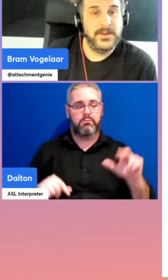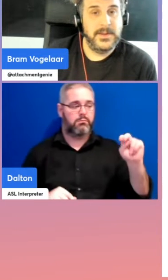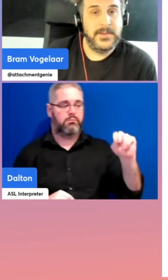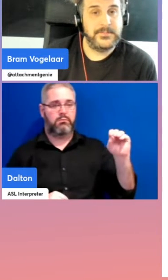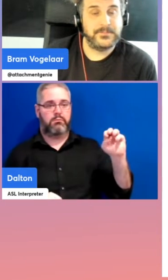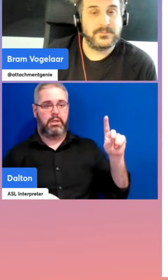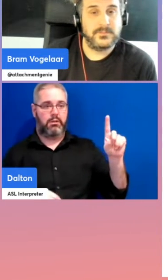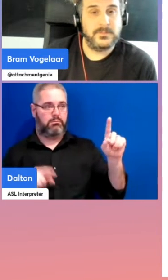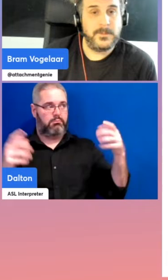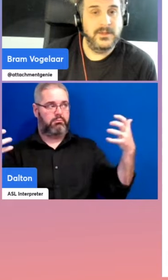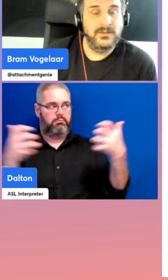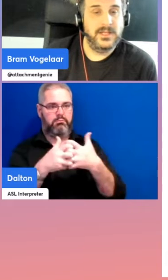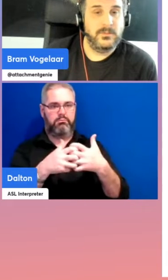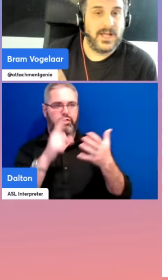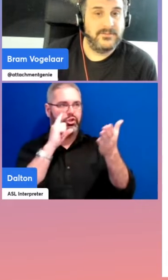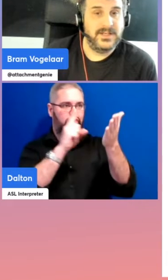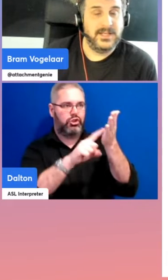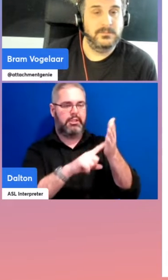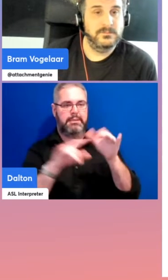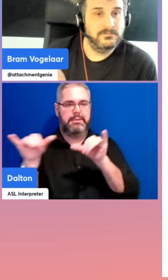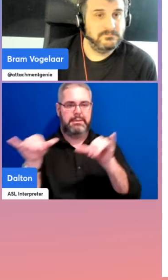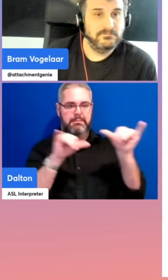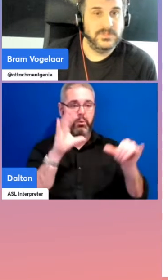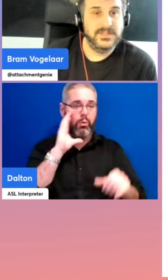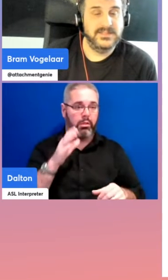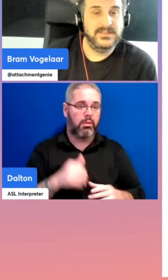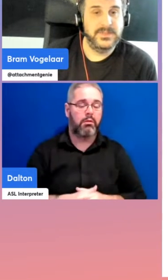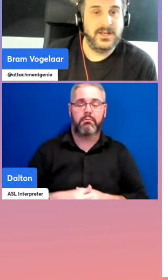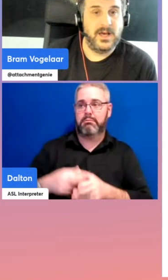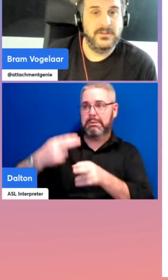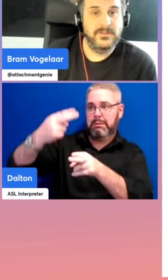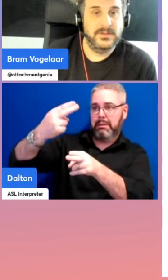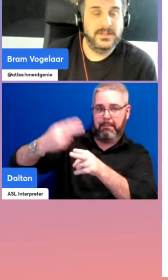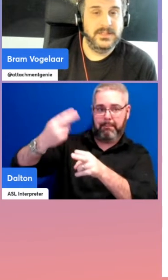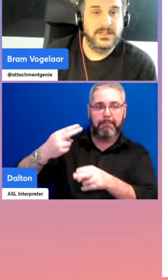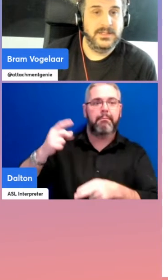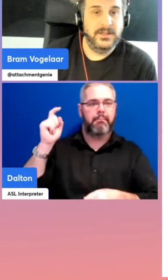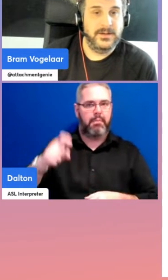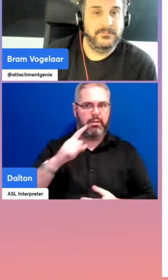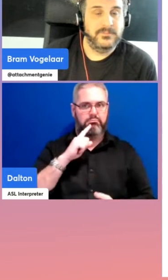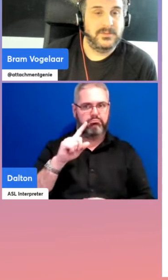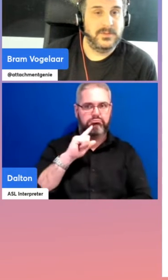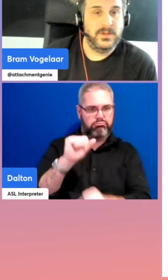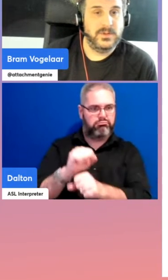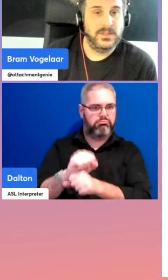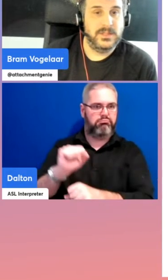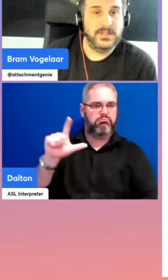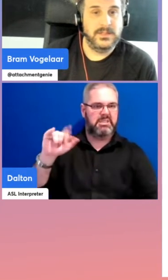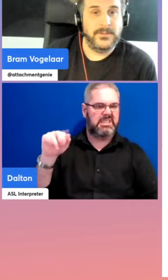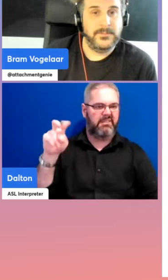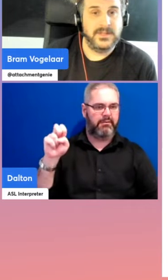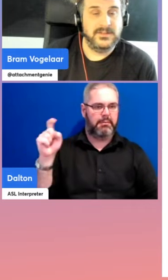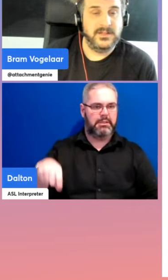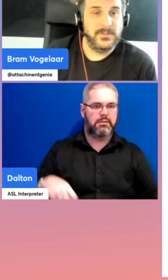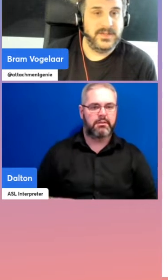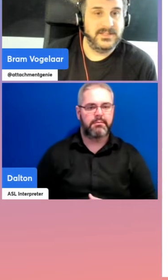well, saying we'll have a name, needs to be alive. That's what we call it. It's a type of